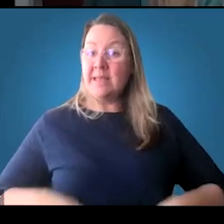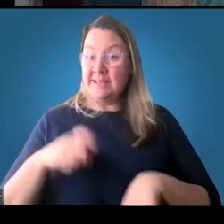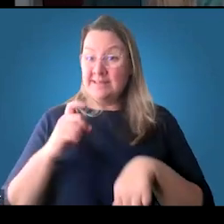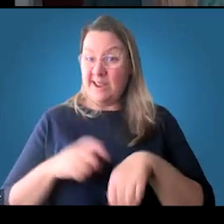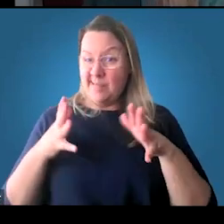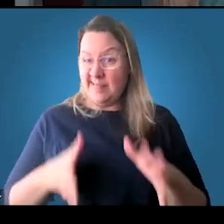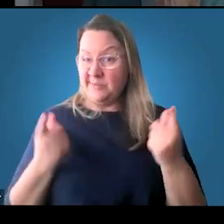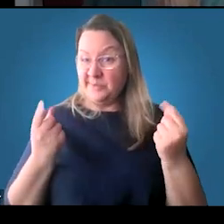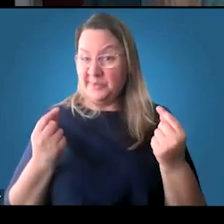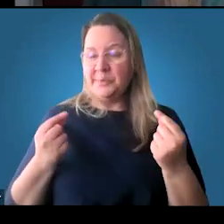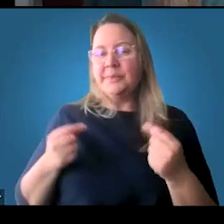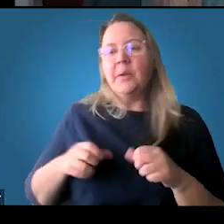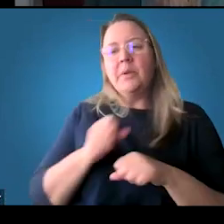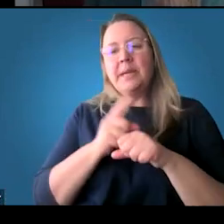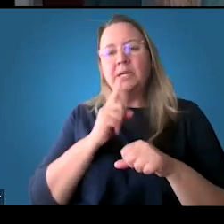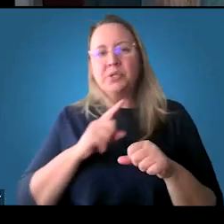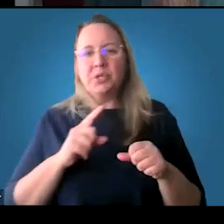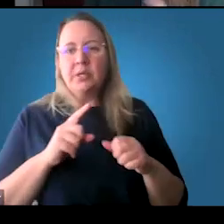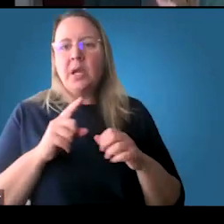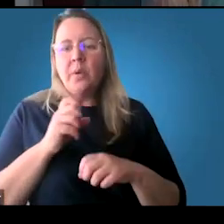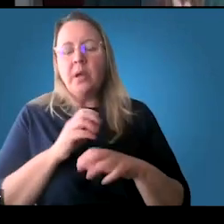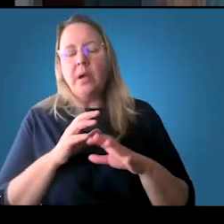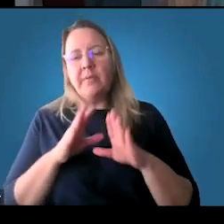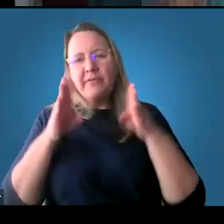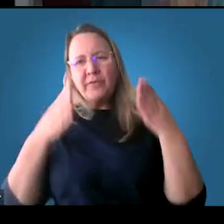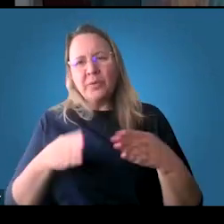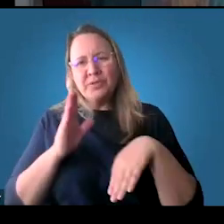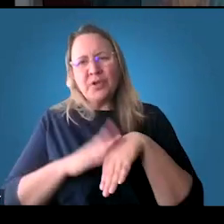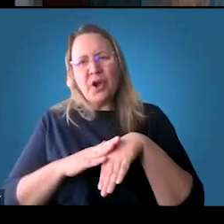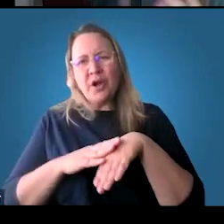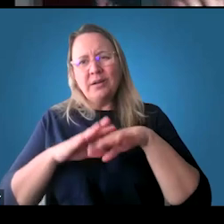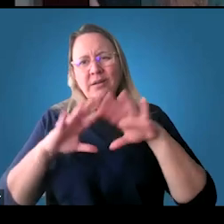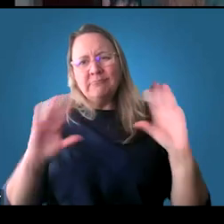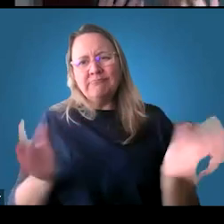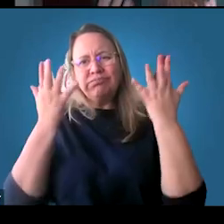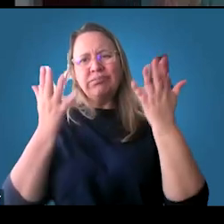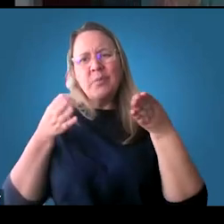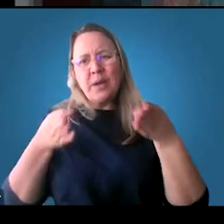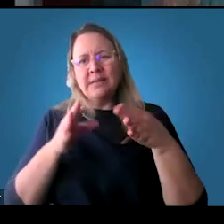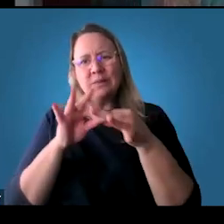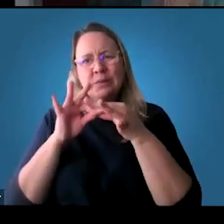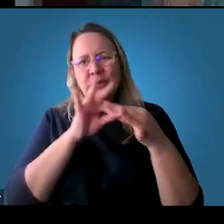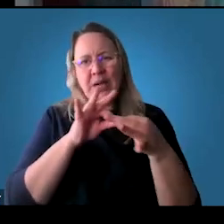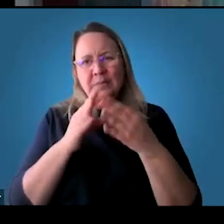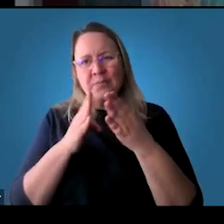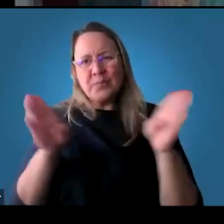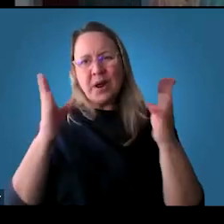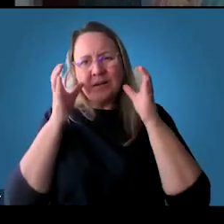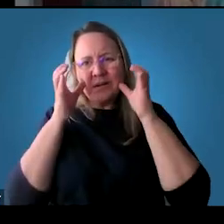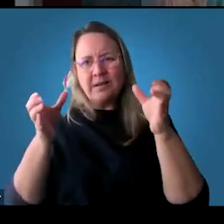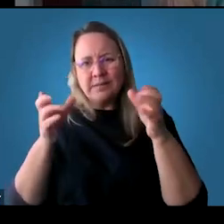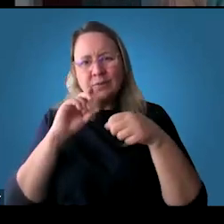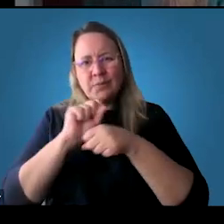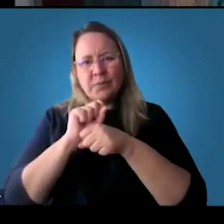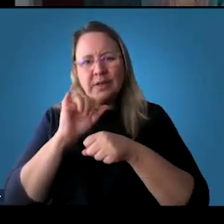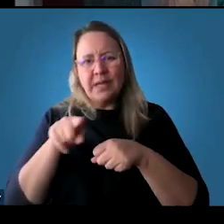left, I want to keep the conversation super practical and continue to lift up ways that we can connect these broader concepts to the work